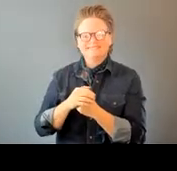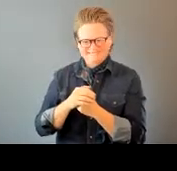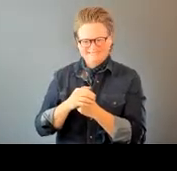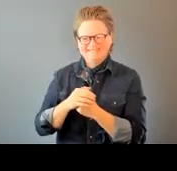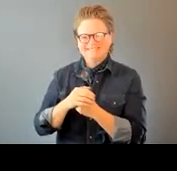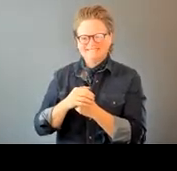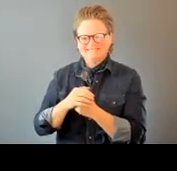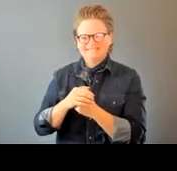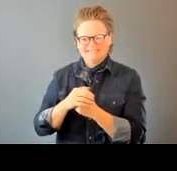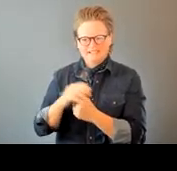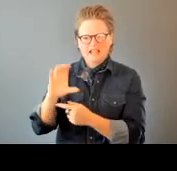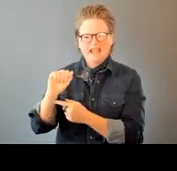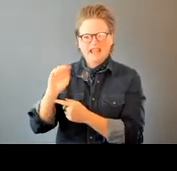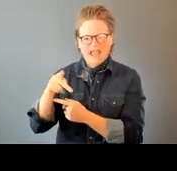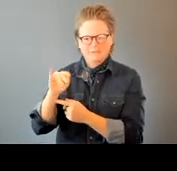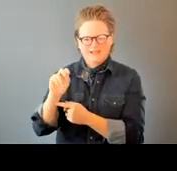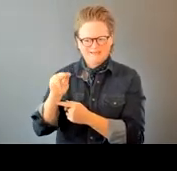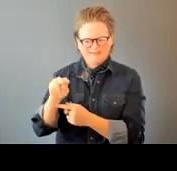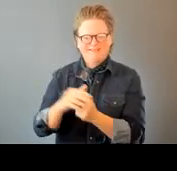Dr. Yu,